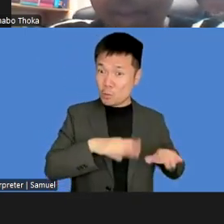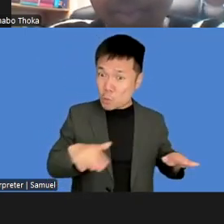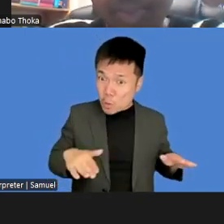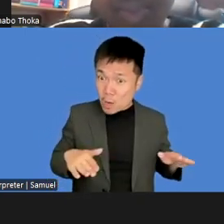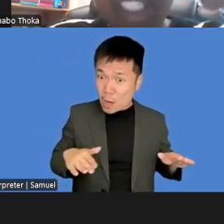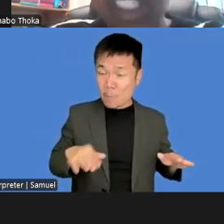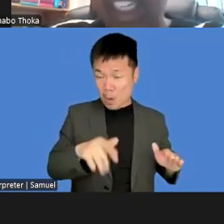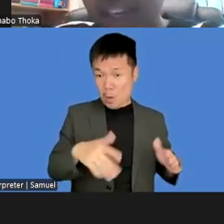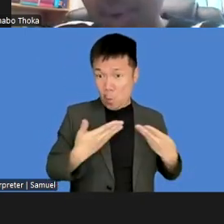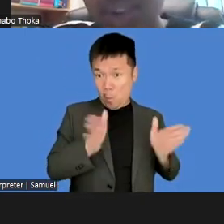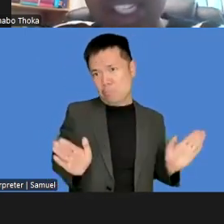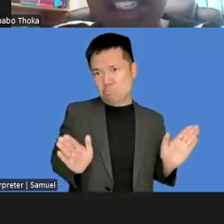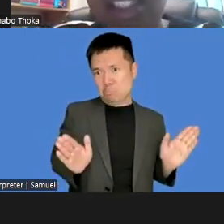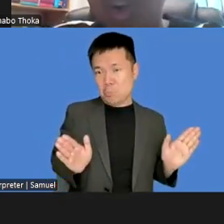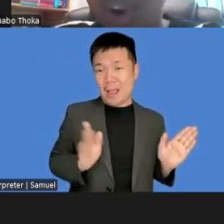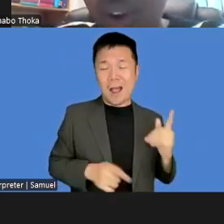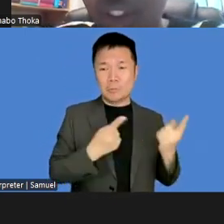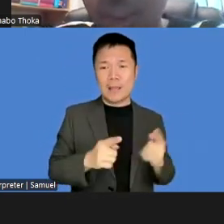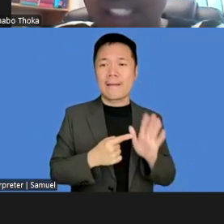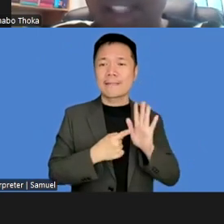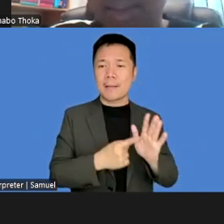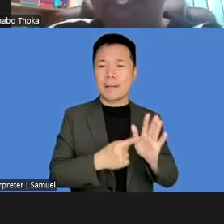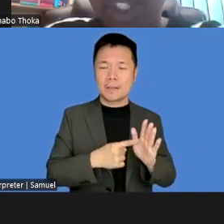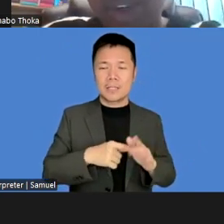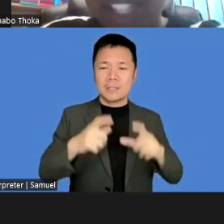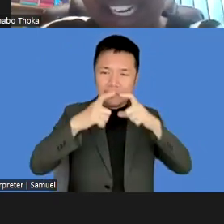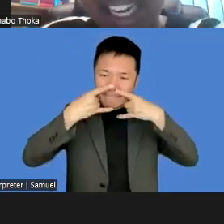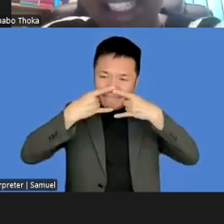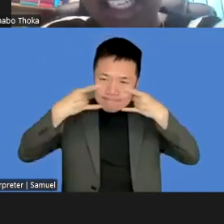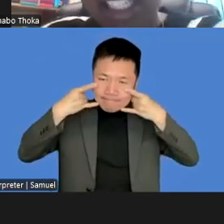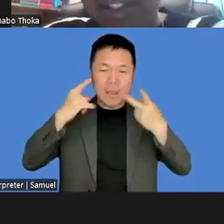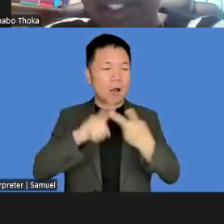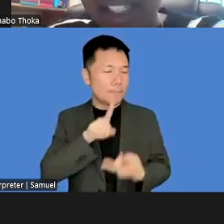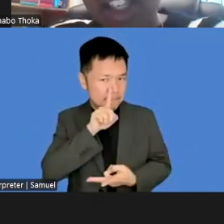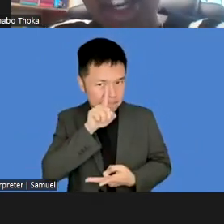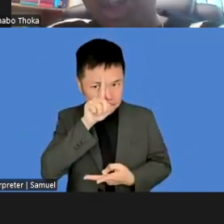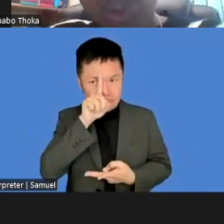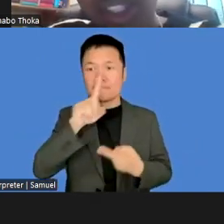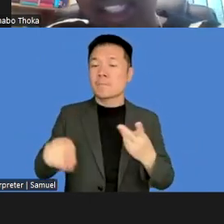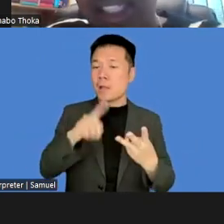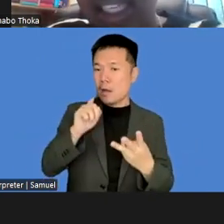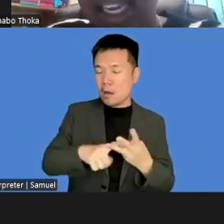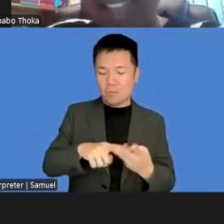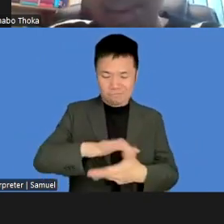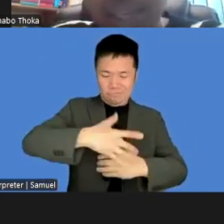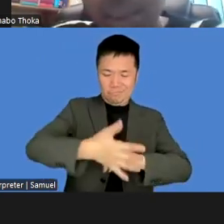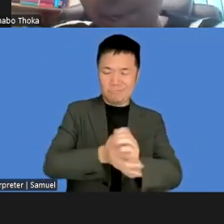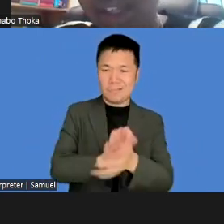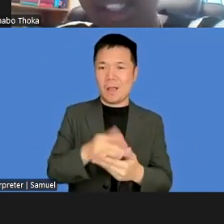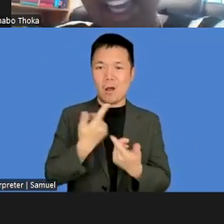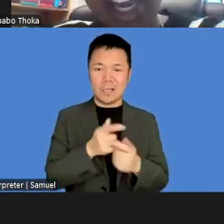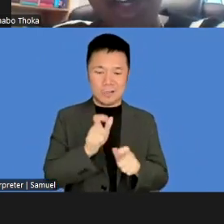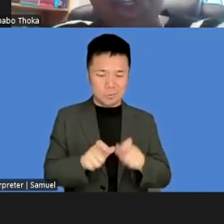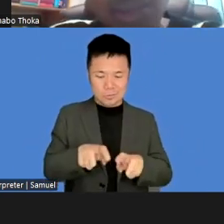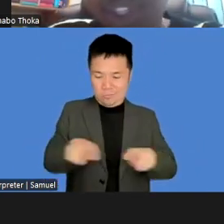reopened. Screening processes, the wearing of masks, the provision of sanitizers and disinfectants, social distancing, timetable